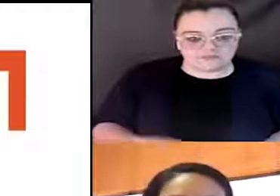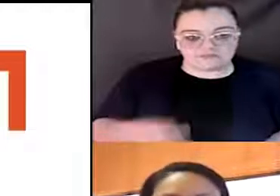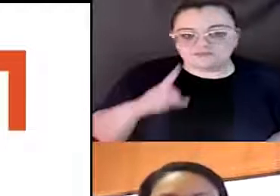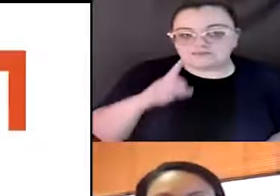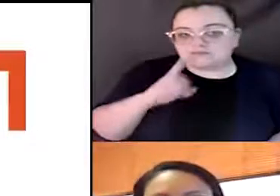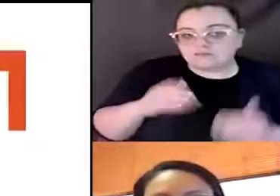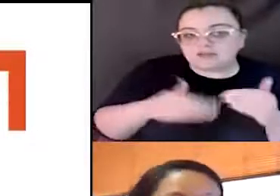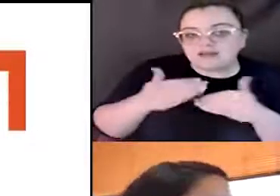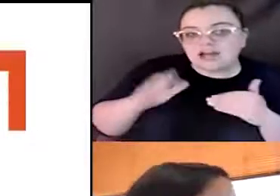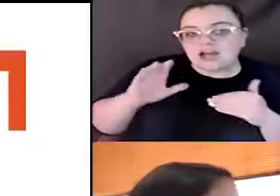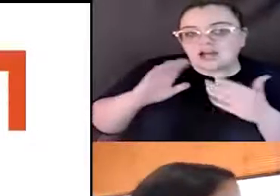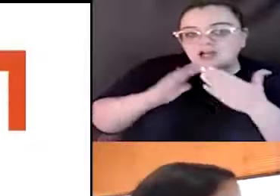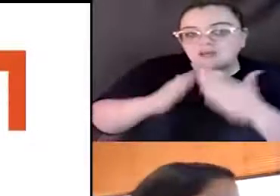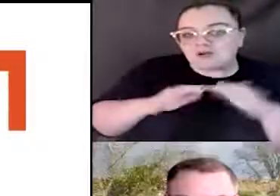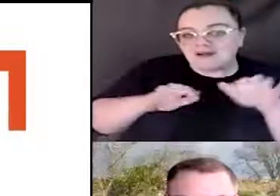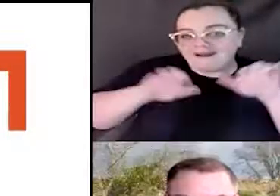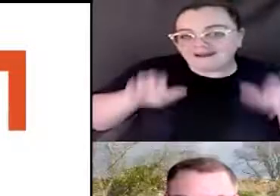And so let's get you